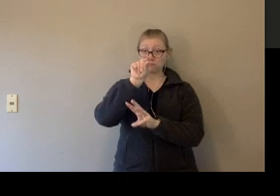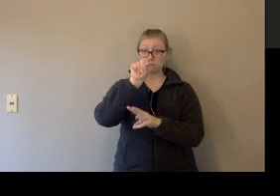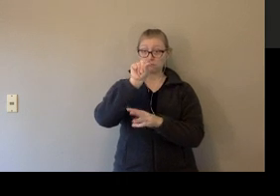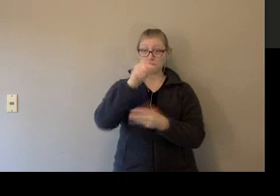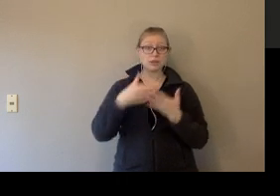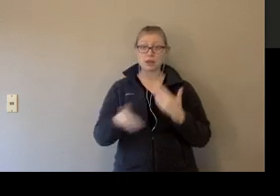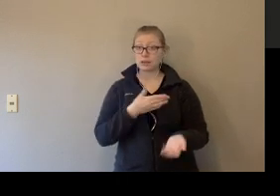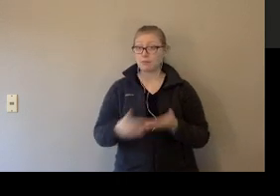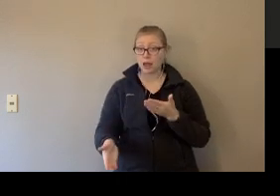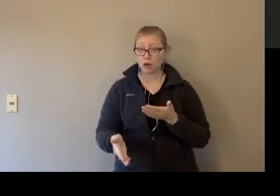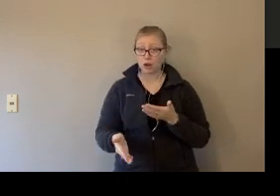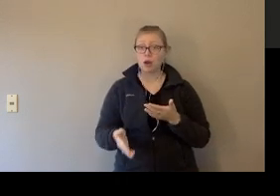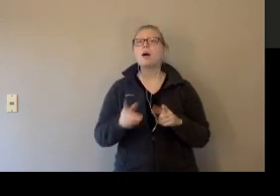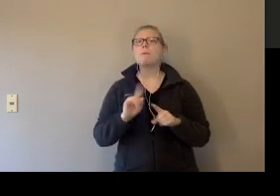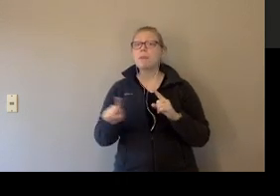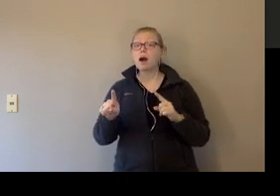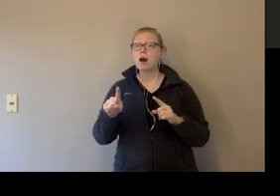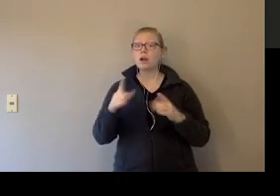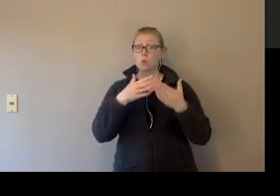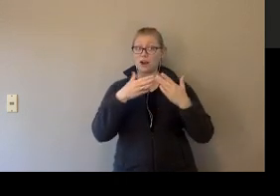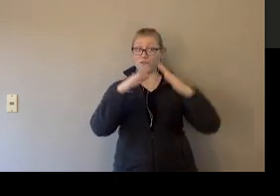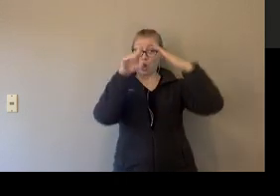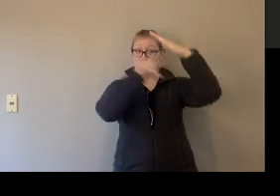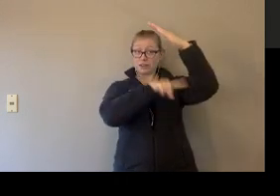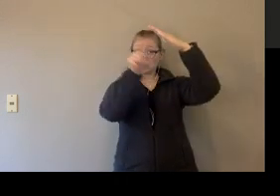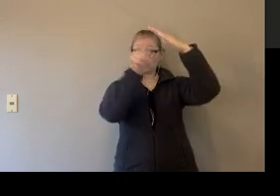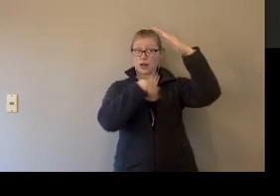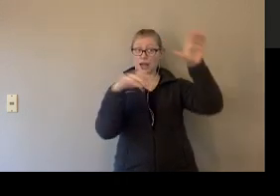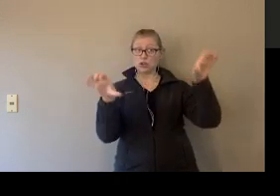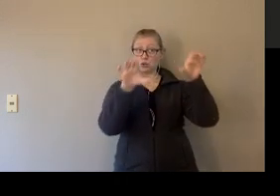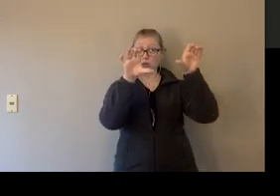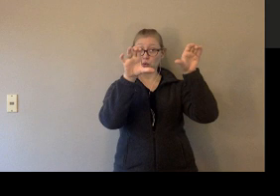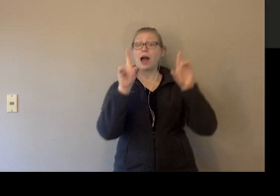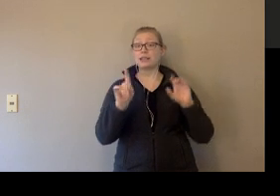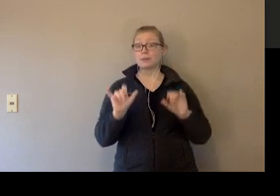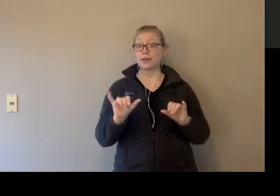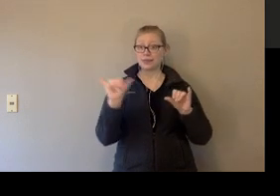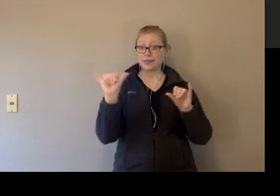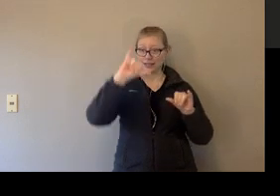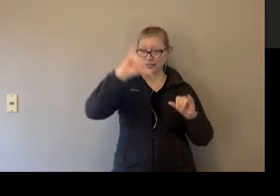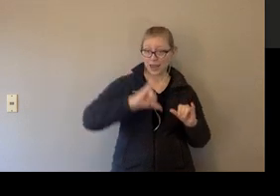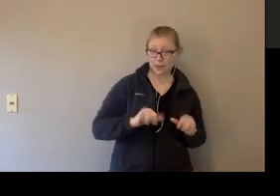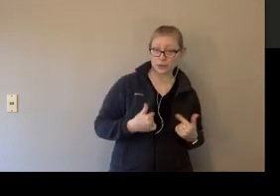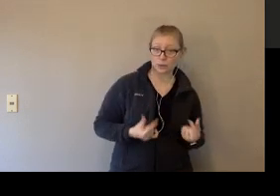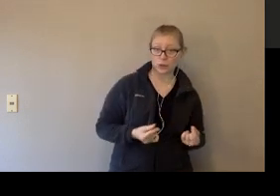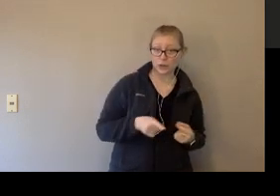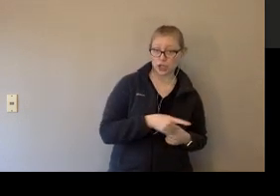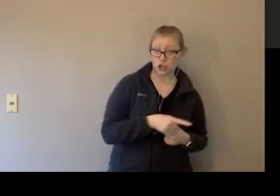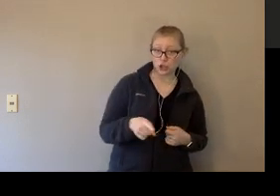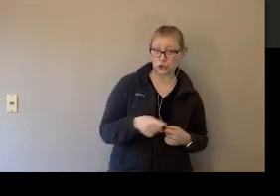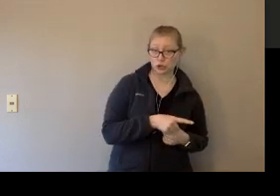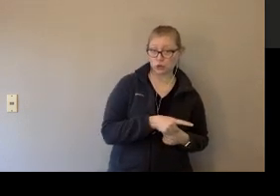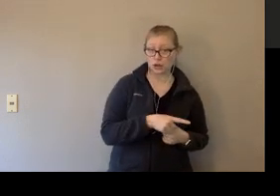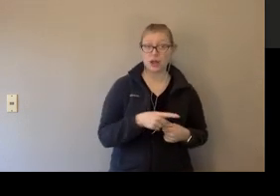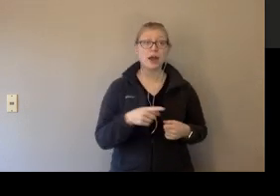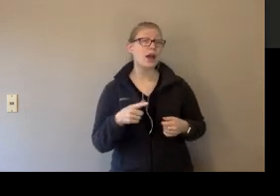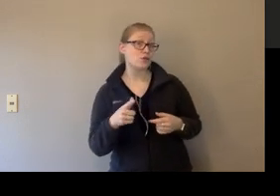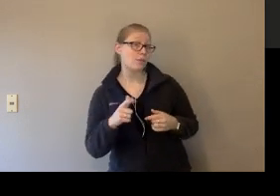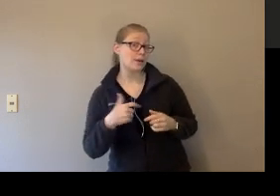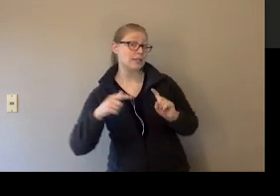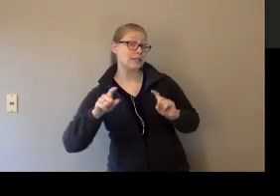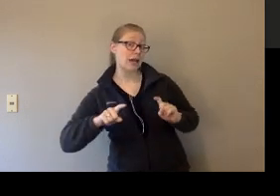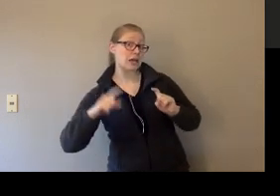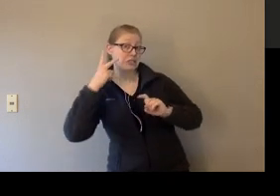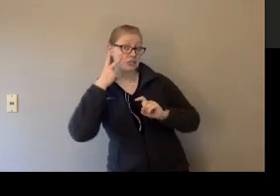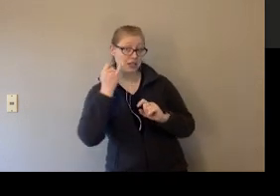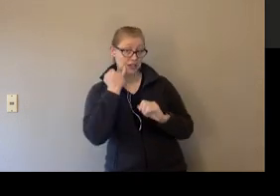going to do 16 over 20. And I don't know that they're equal yet, so I'm going to put a question mark over the equal sign. It's